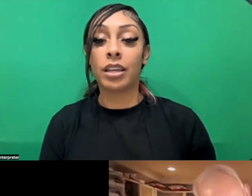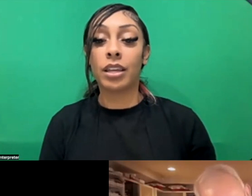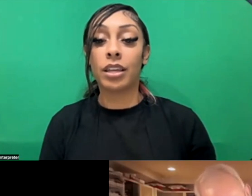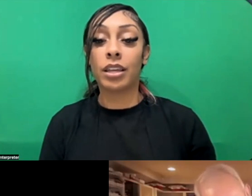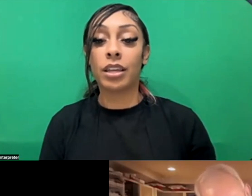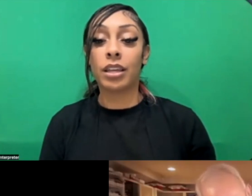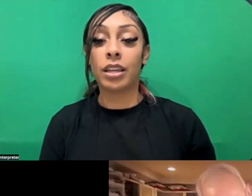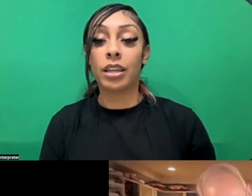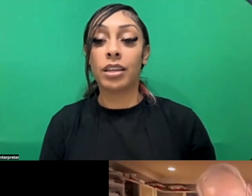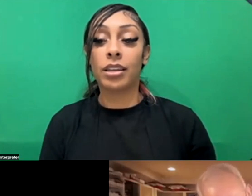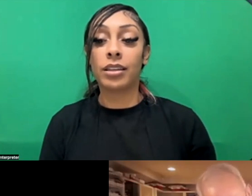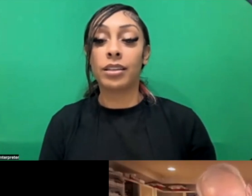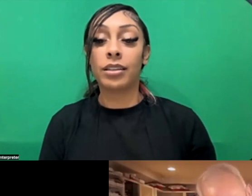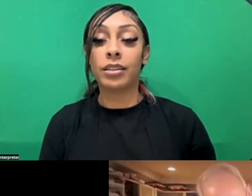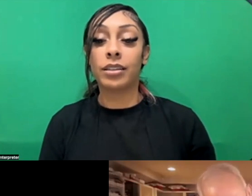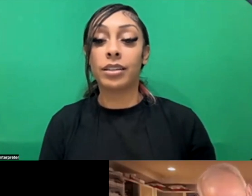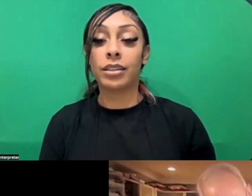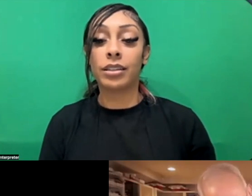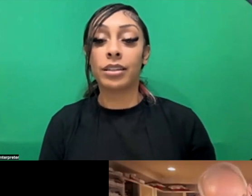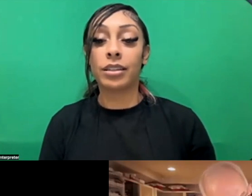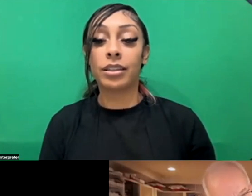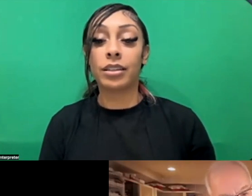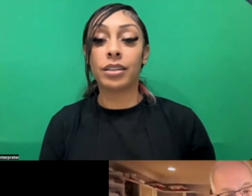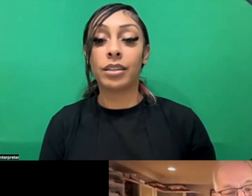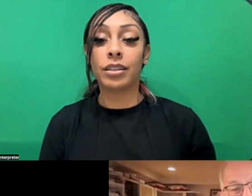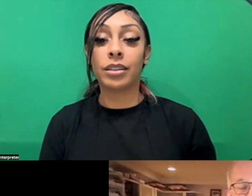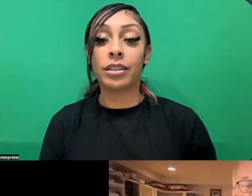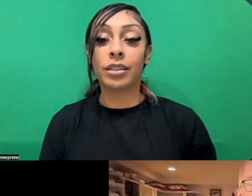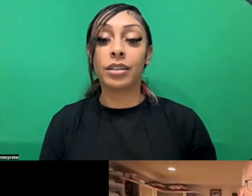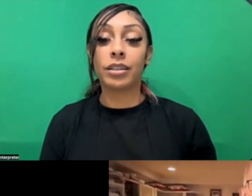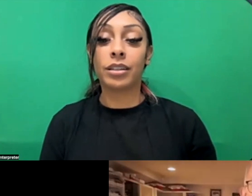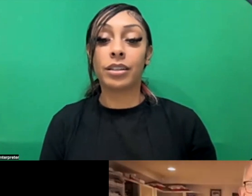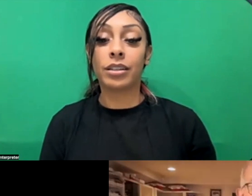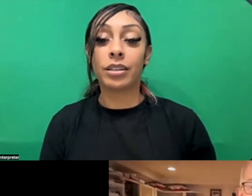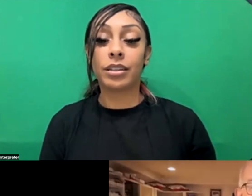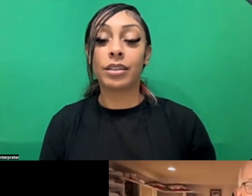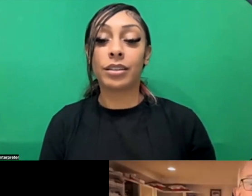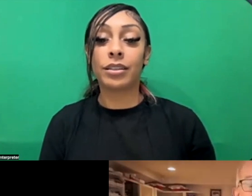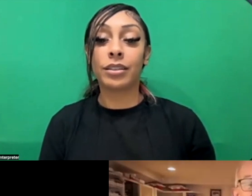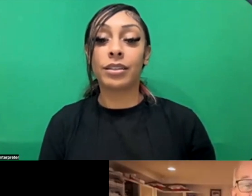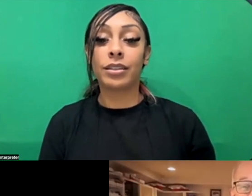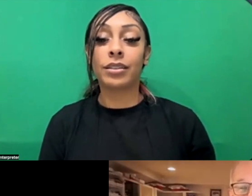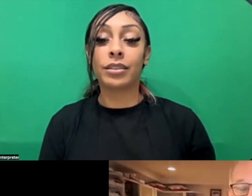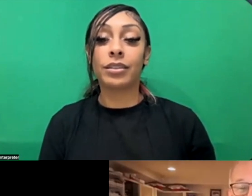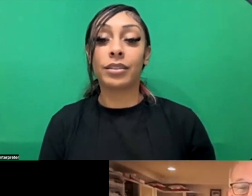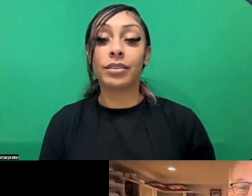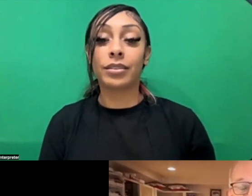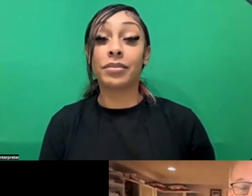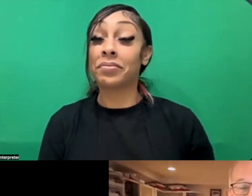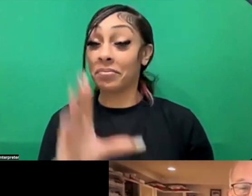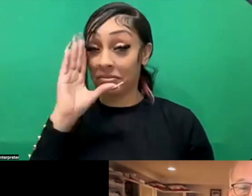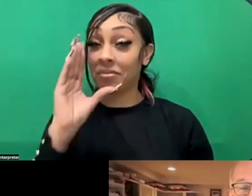And And I must tell you that